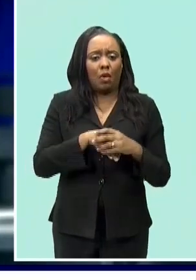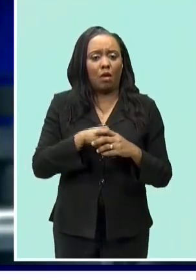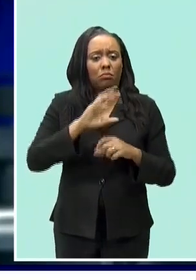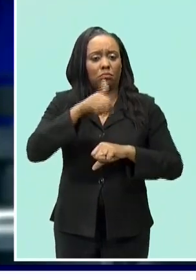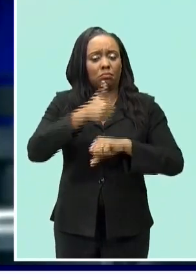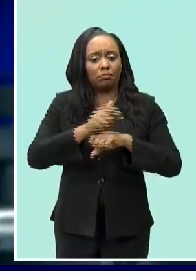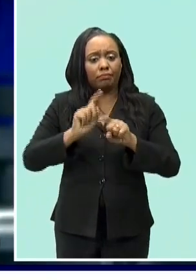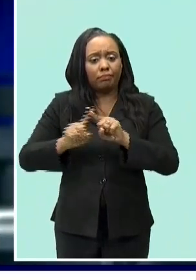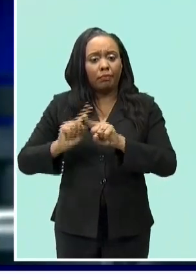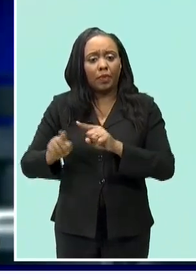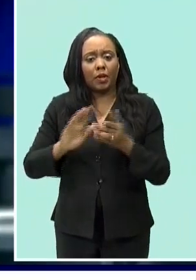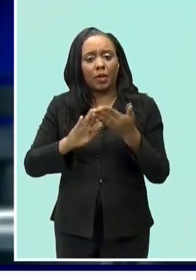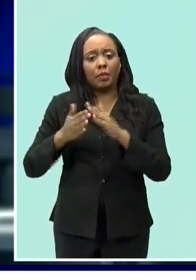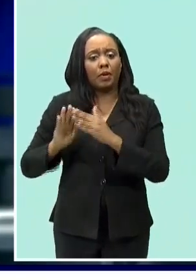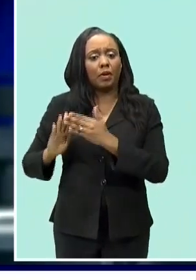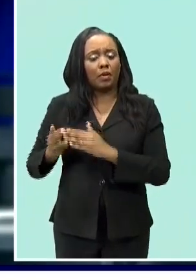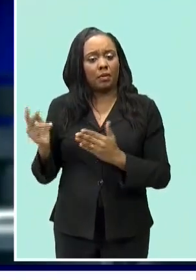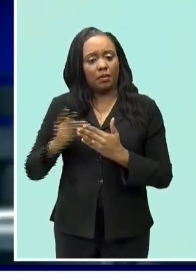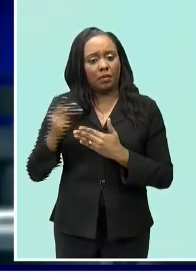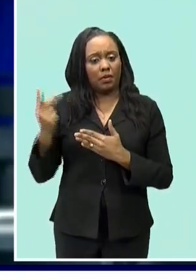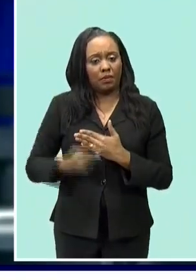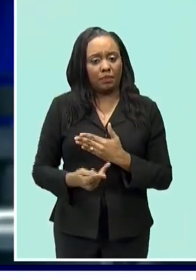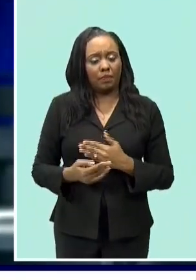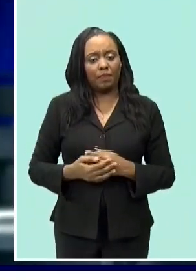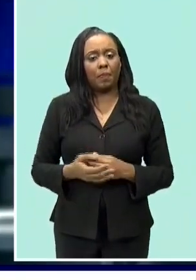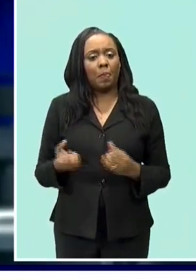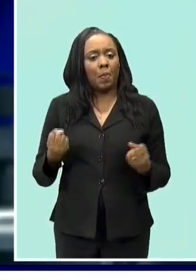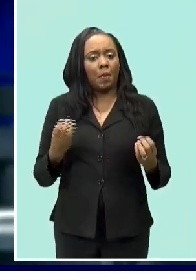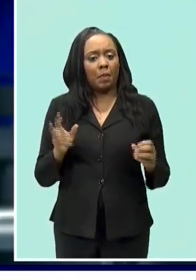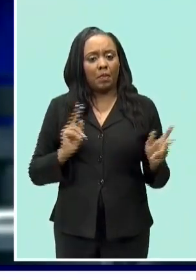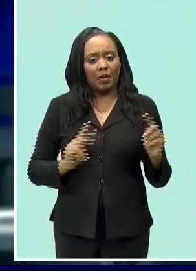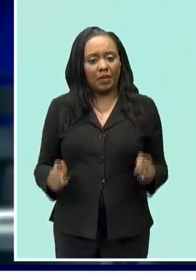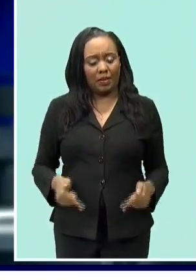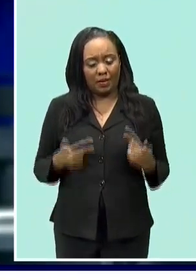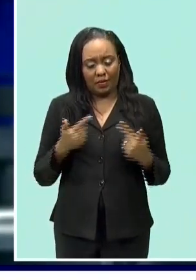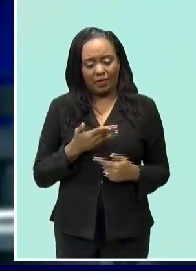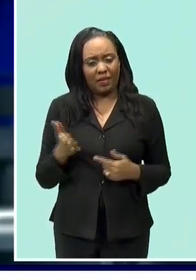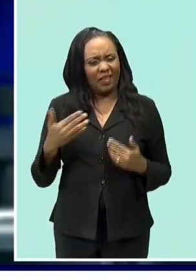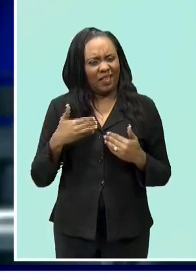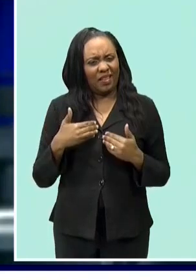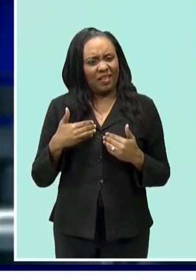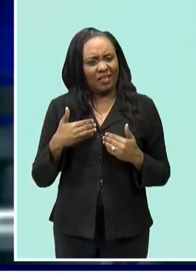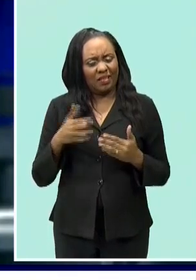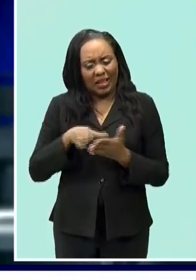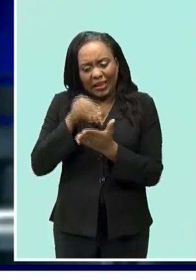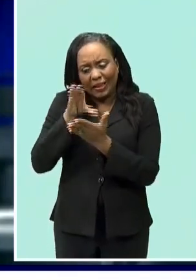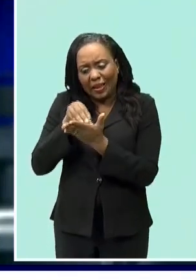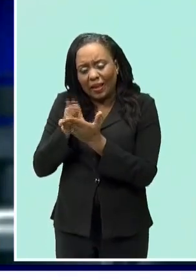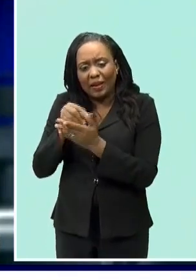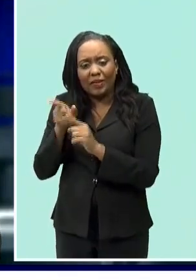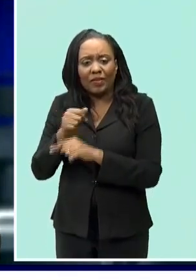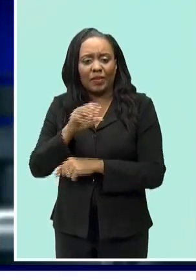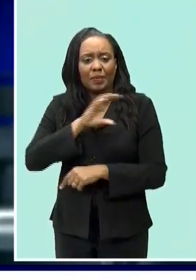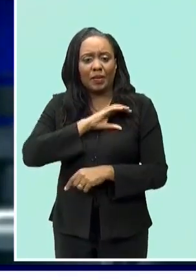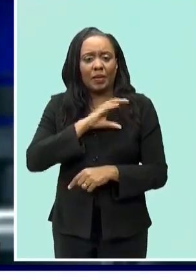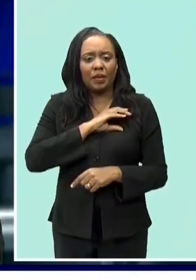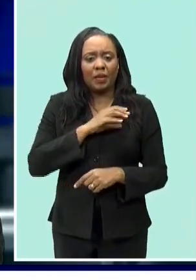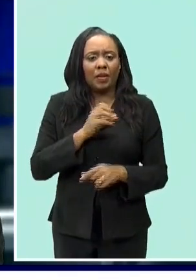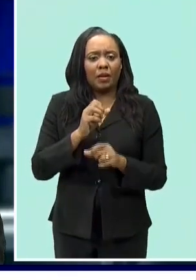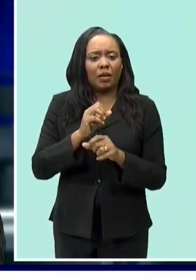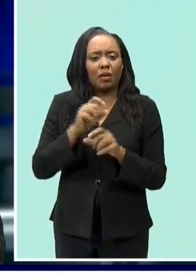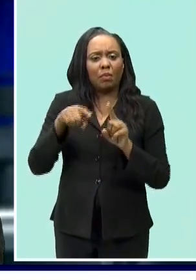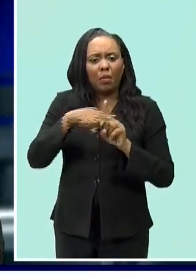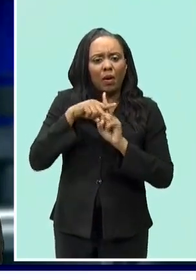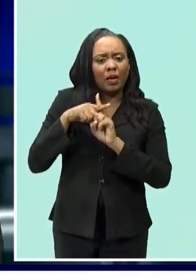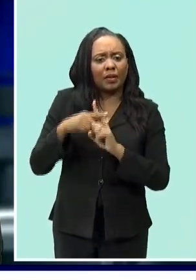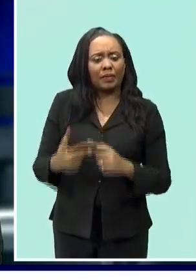Now, he says many of the young residents have also been receiving guidance from lawmen, along with invaluable insight about making positive life decisions.